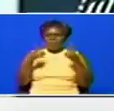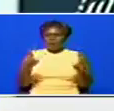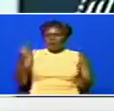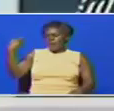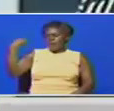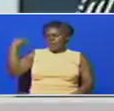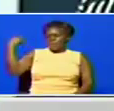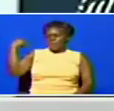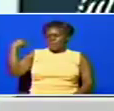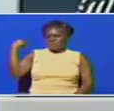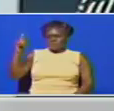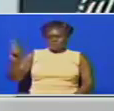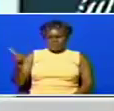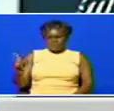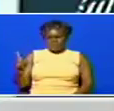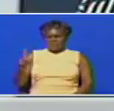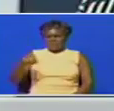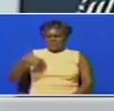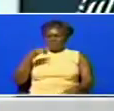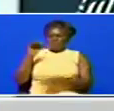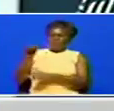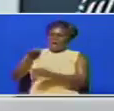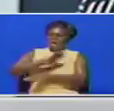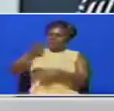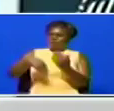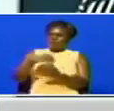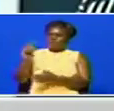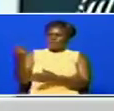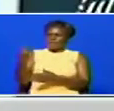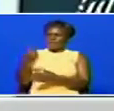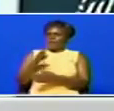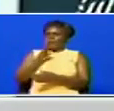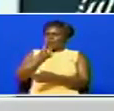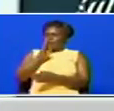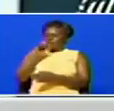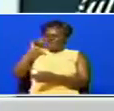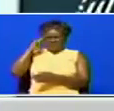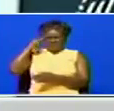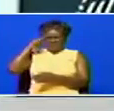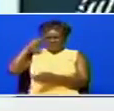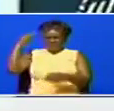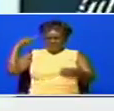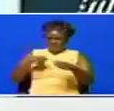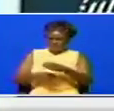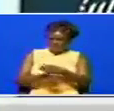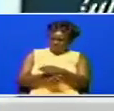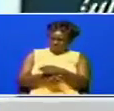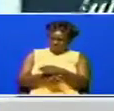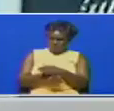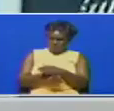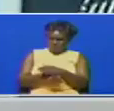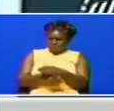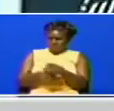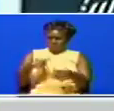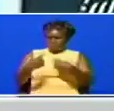numbers. So we call on all Kenyans to carefully evaluate the facts and the details of